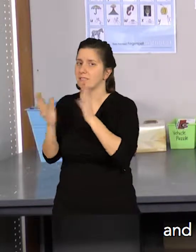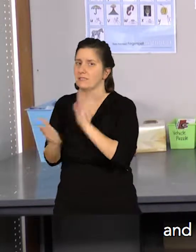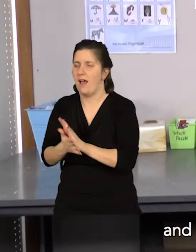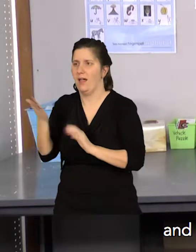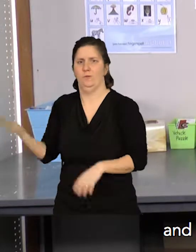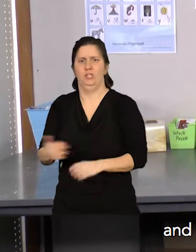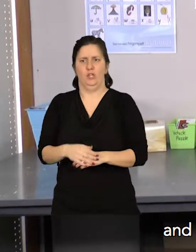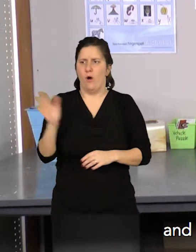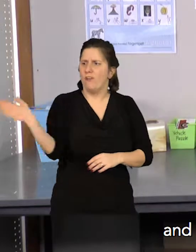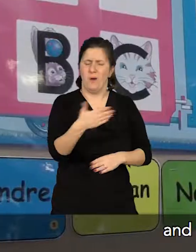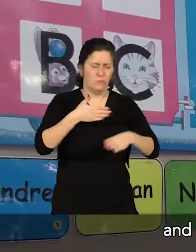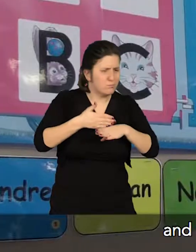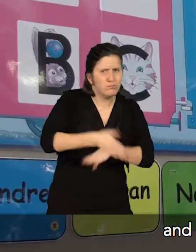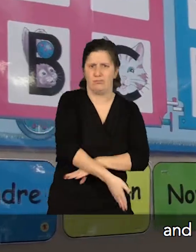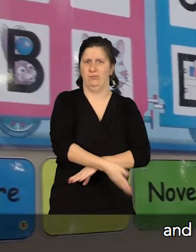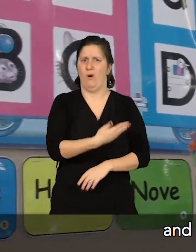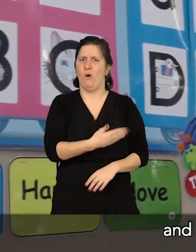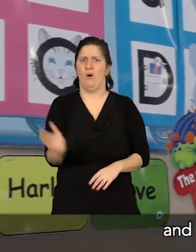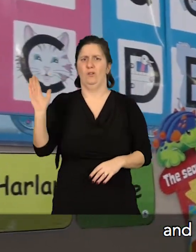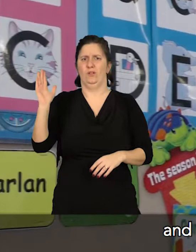that everyone's working really, really hard